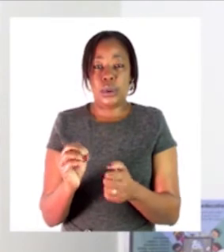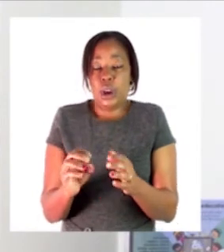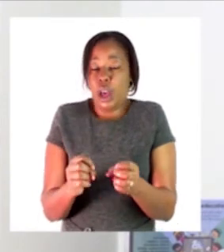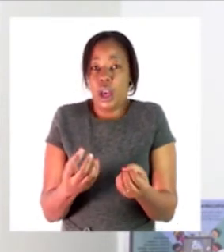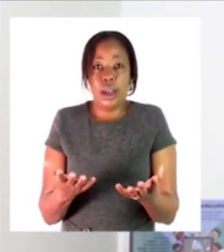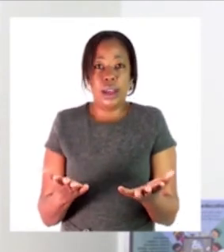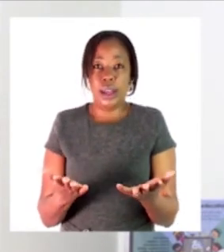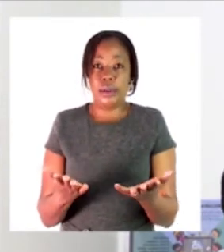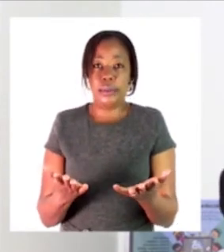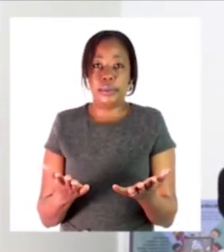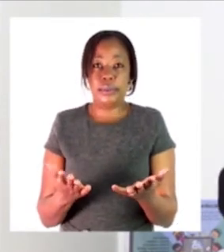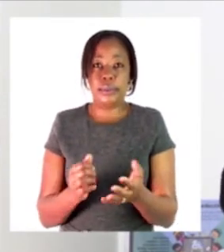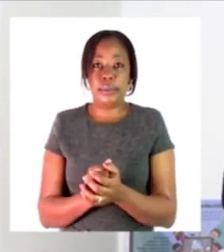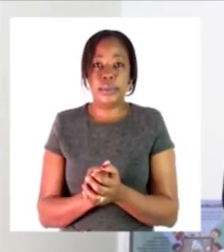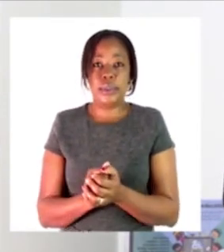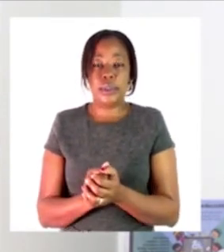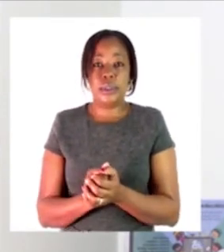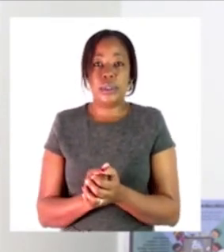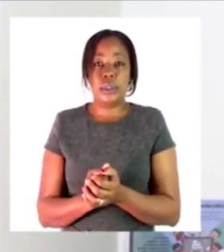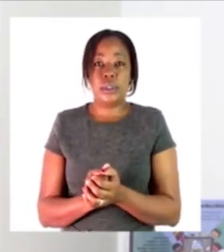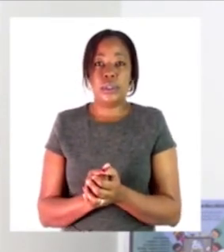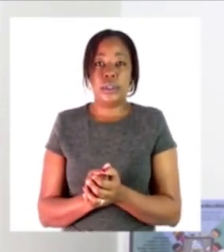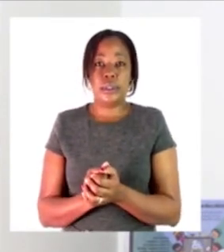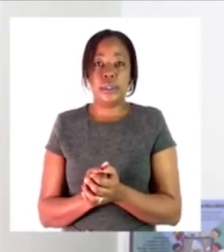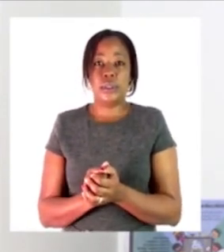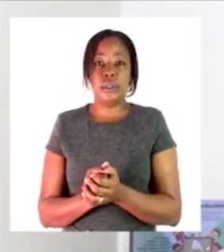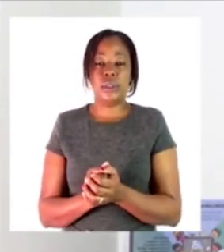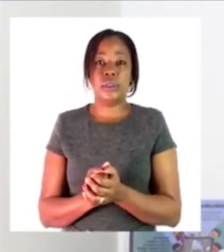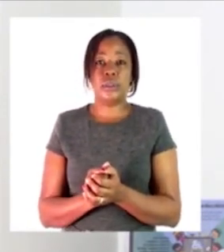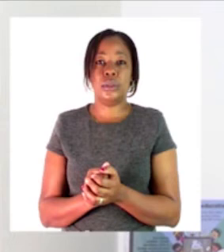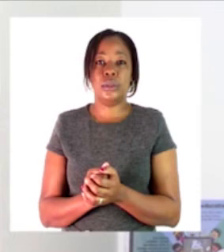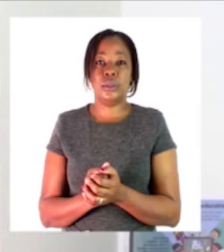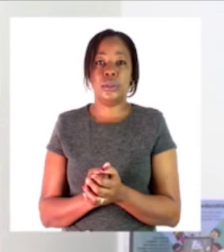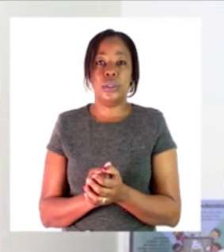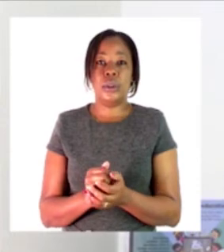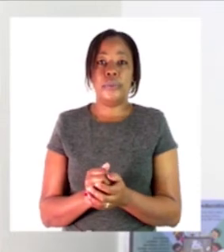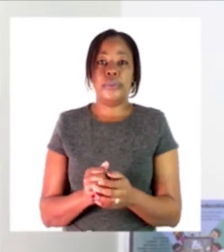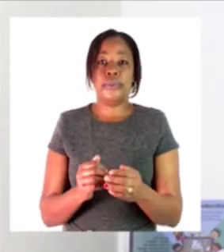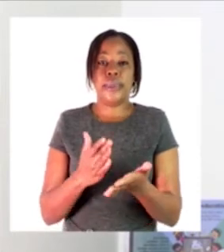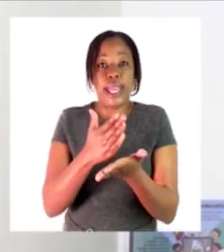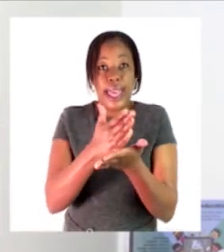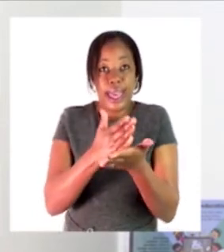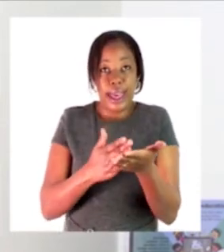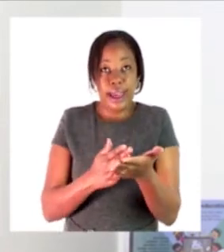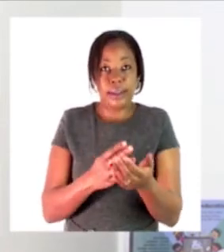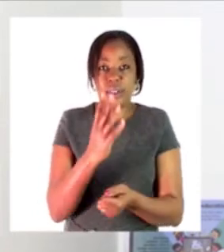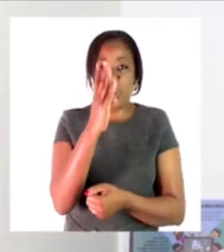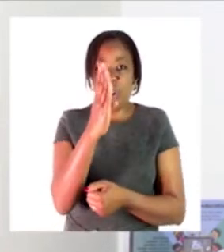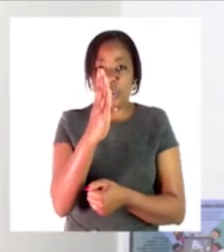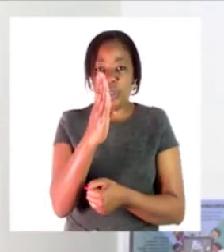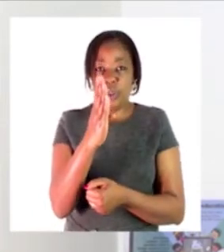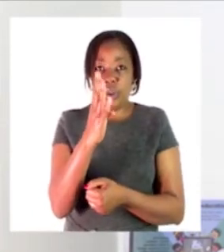a 4 and a 0. So what is the half of a 4? Is a 2. A 2 is a half of